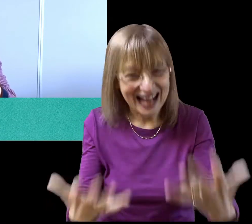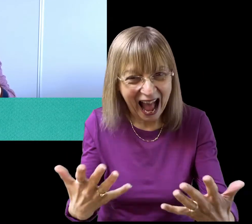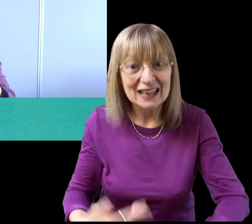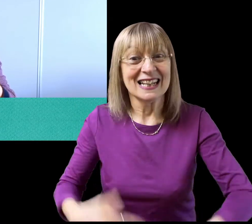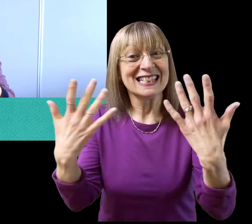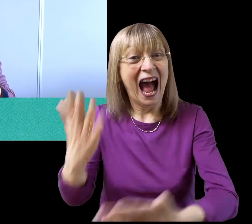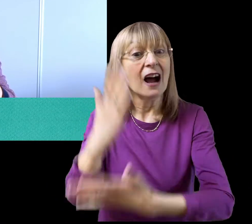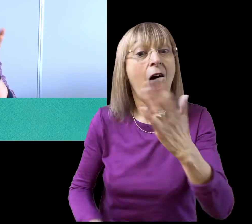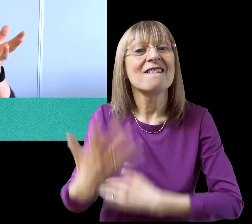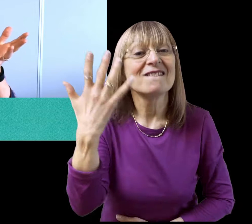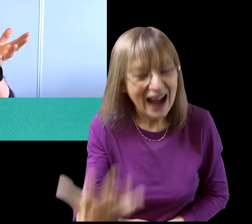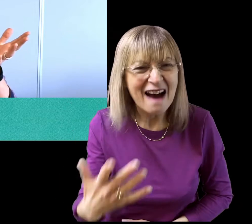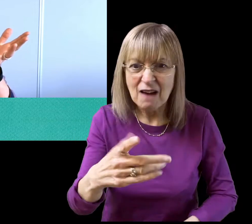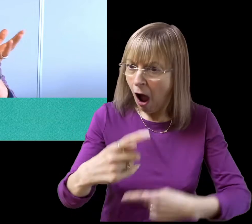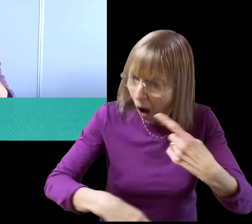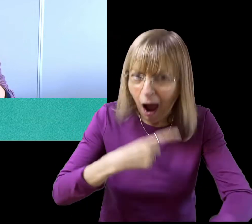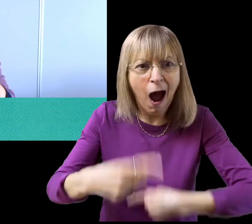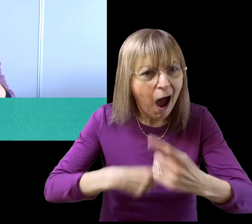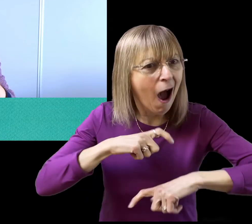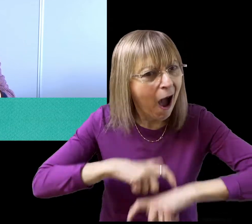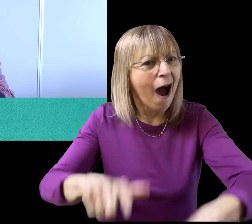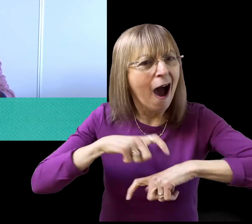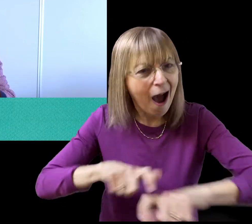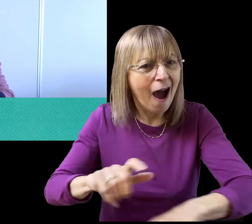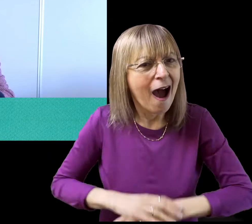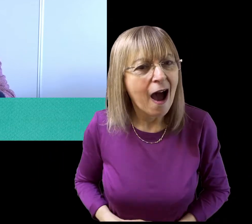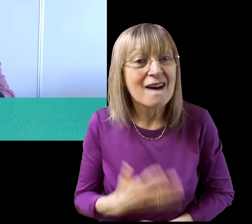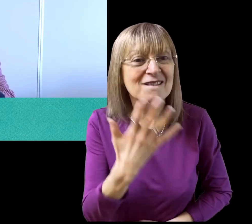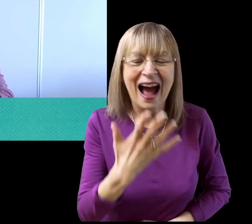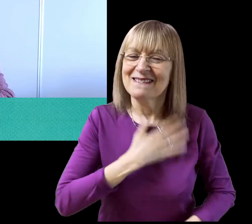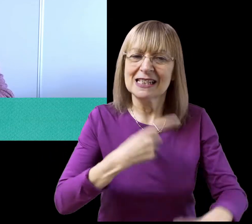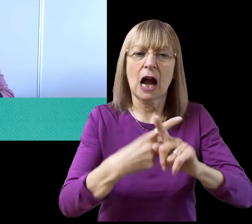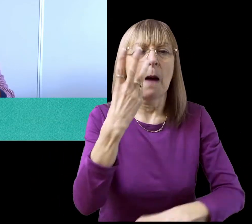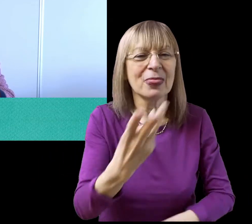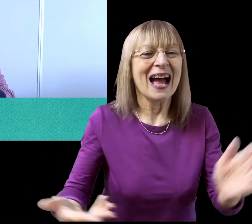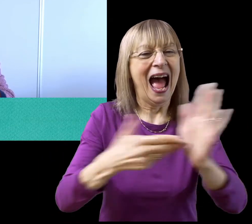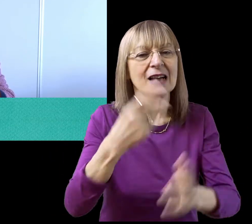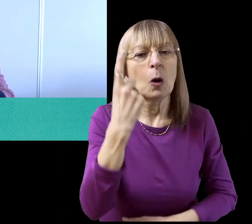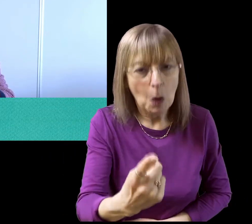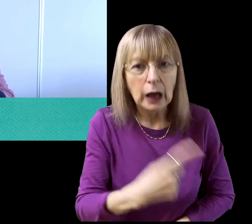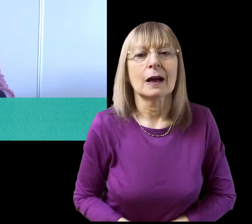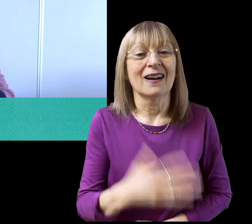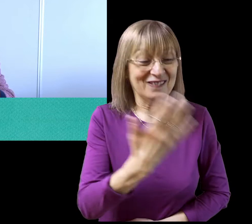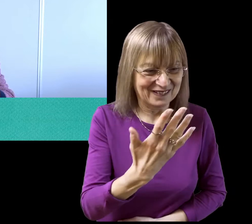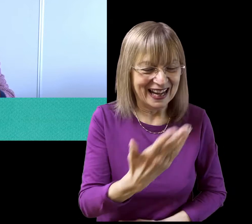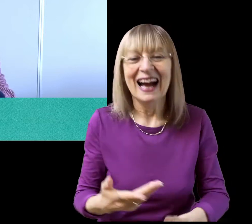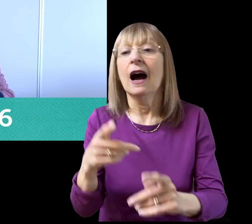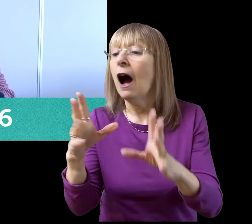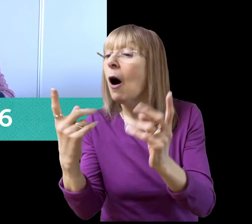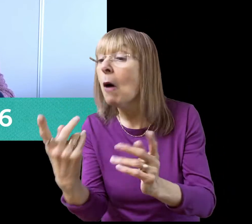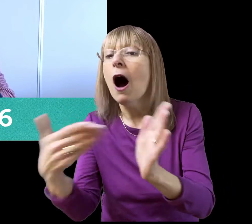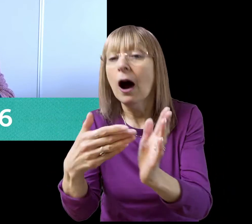5. Is this ever going to end or stop? 5, we have to triple and plus 1. 5 goes to